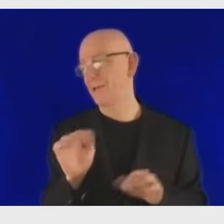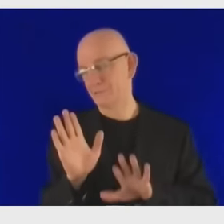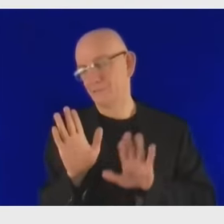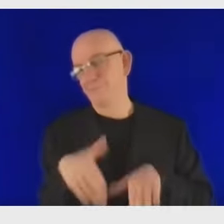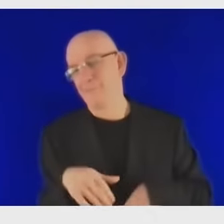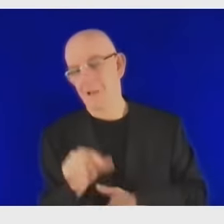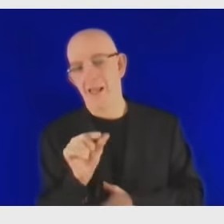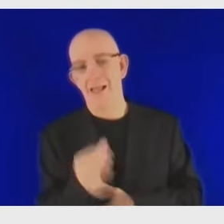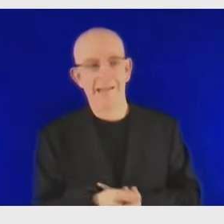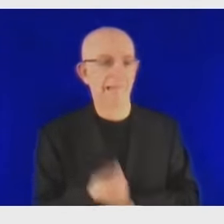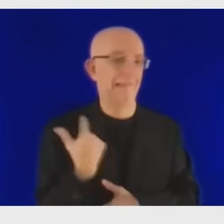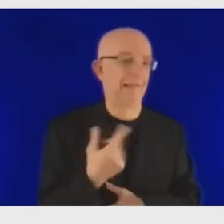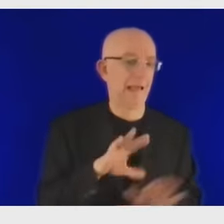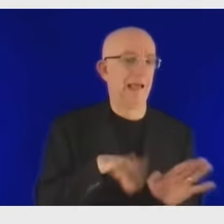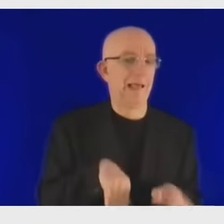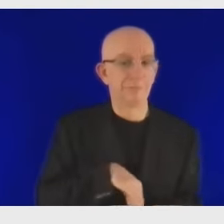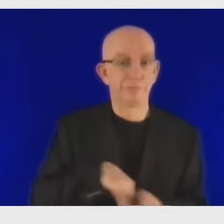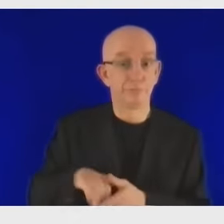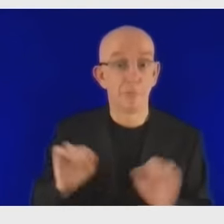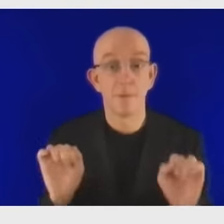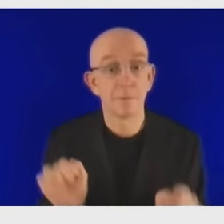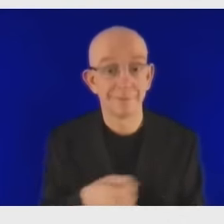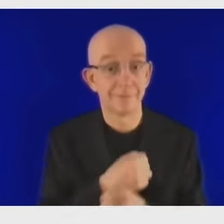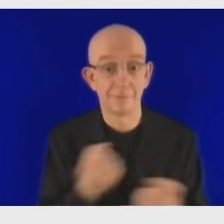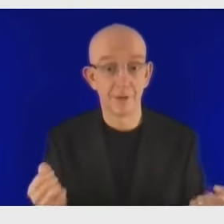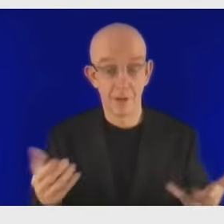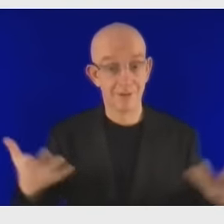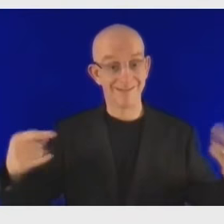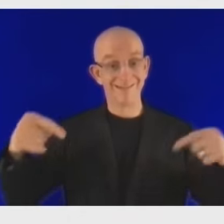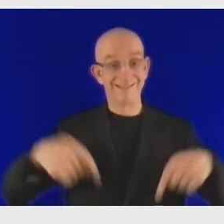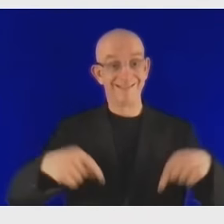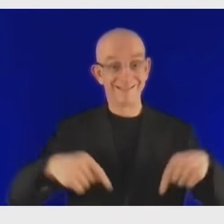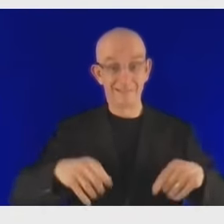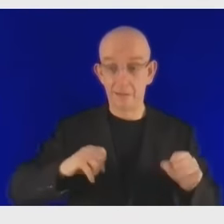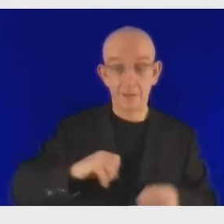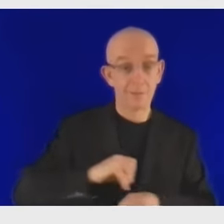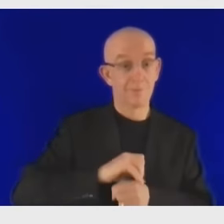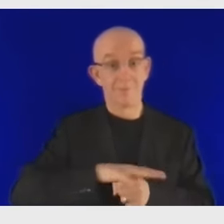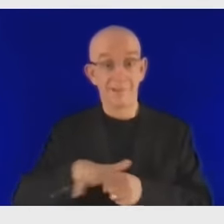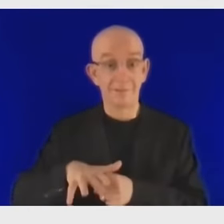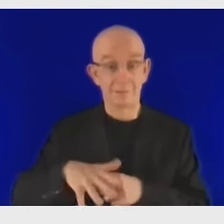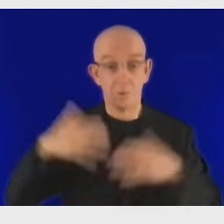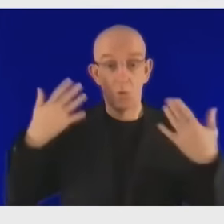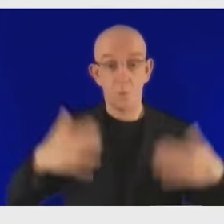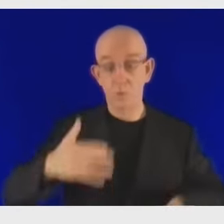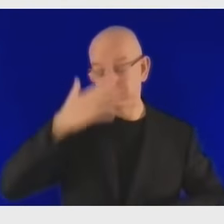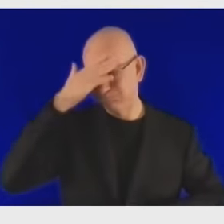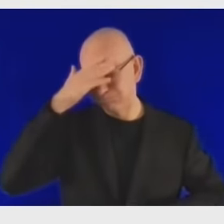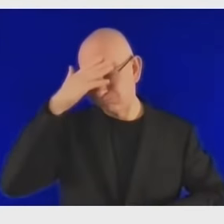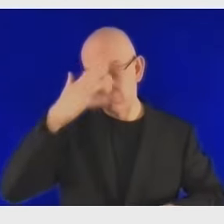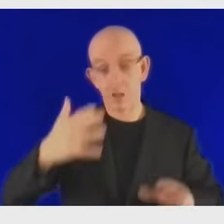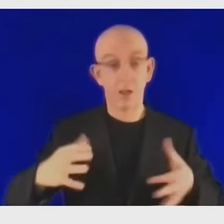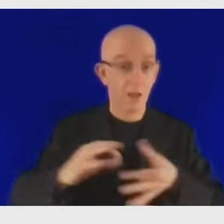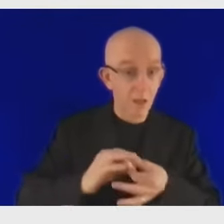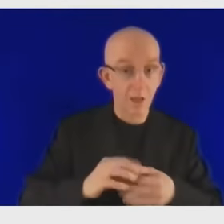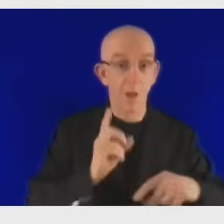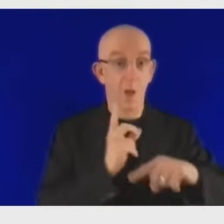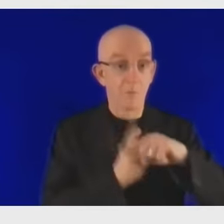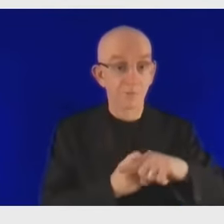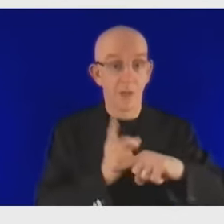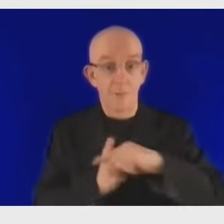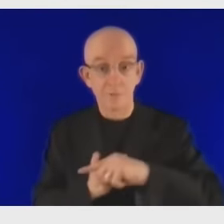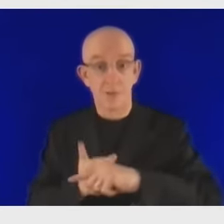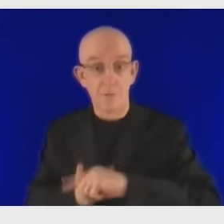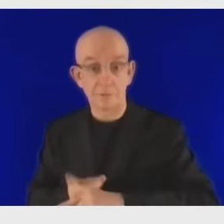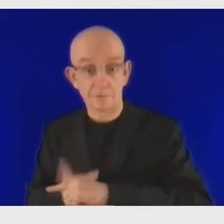interlinked with our balance and what we're doing with nature. And this is why I want to talk specifically about